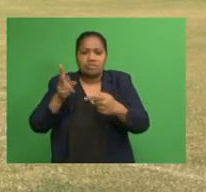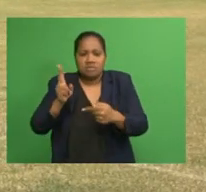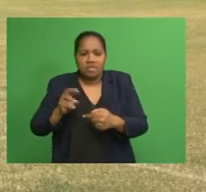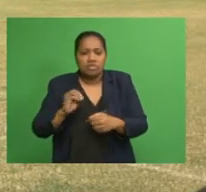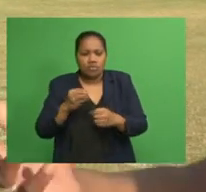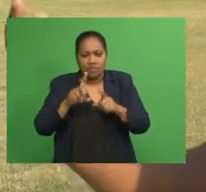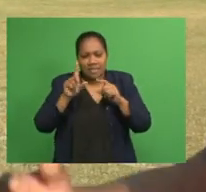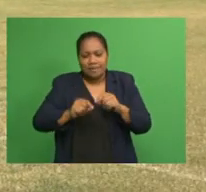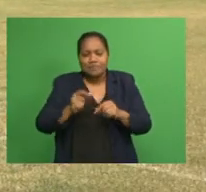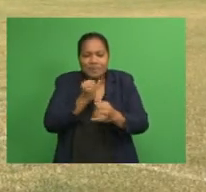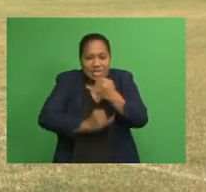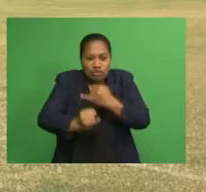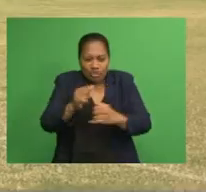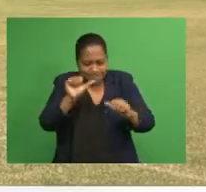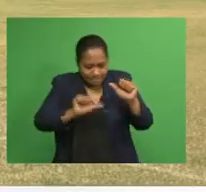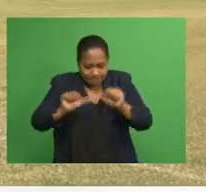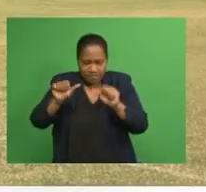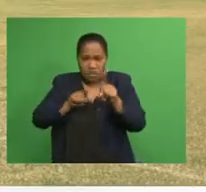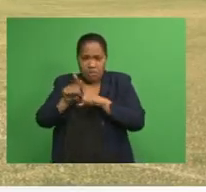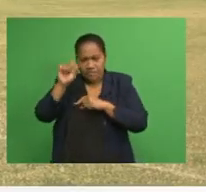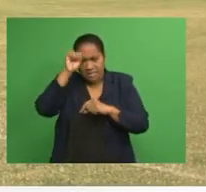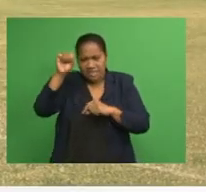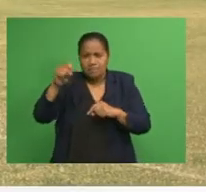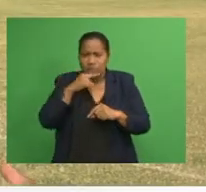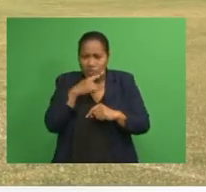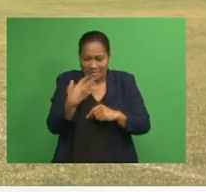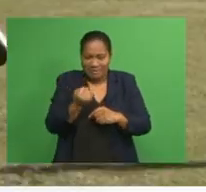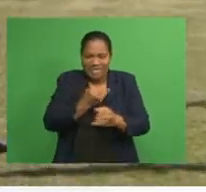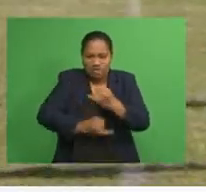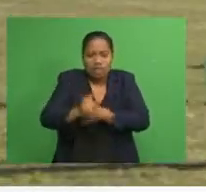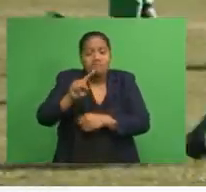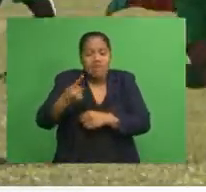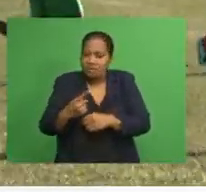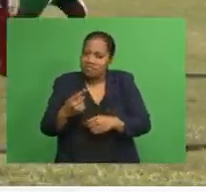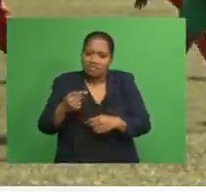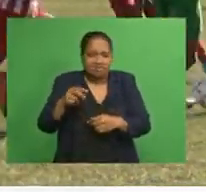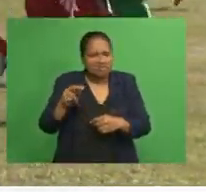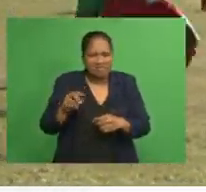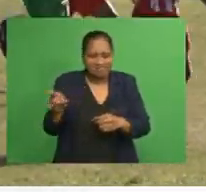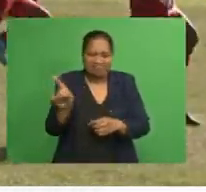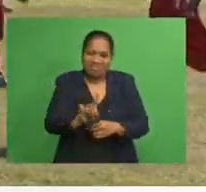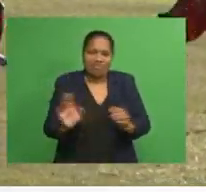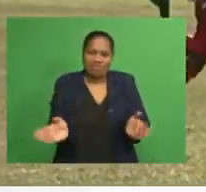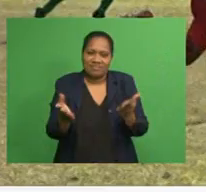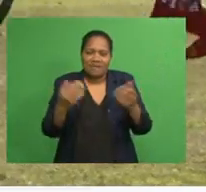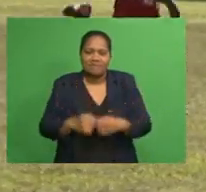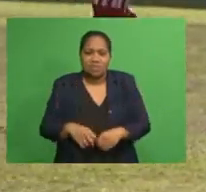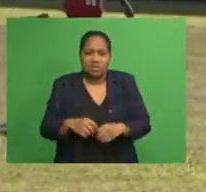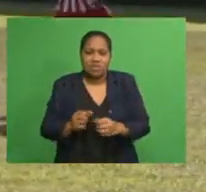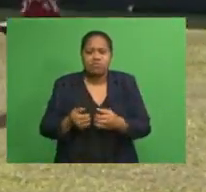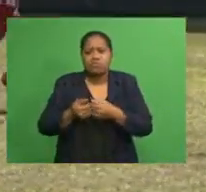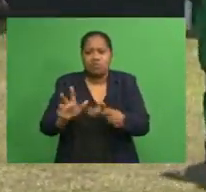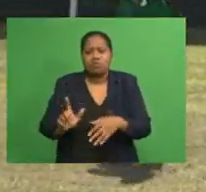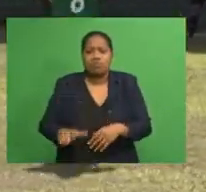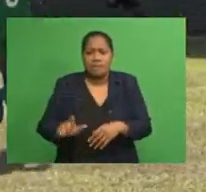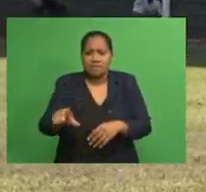assessment. Most of our senior boys are carrying injury, but they had to play. Having lost to Lambasa 1-0 over the weekend, Nandi coach Swami